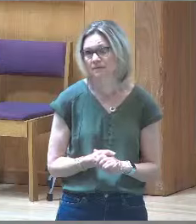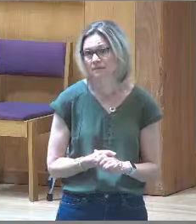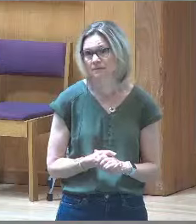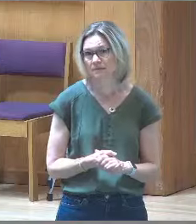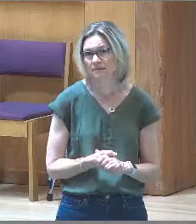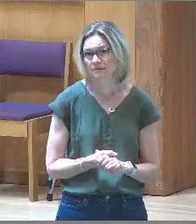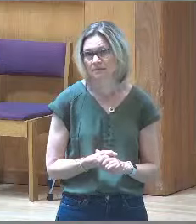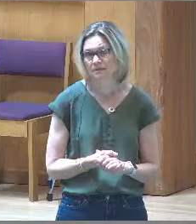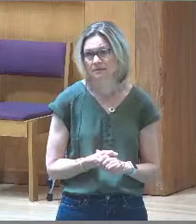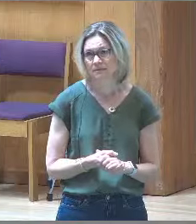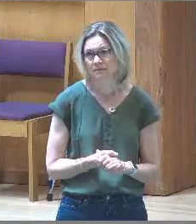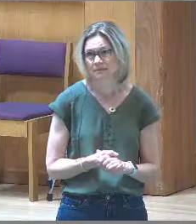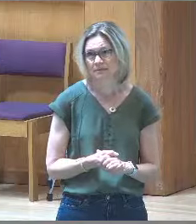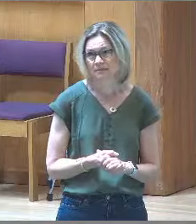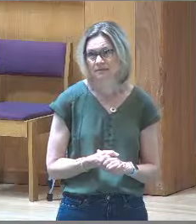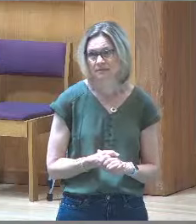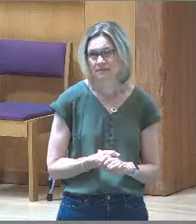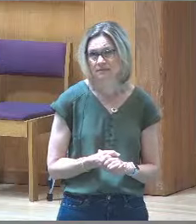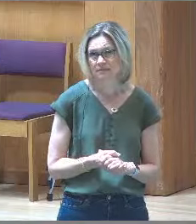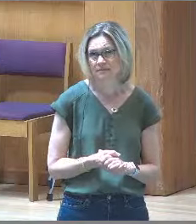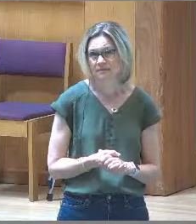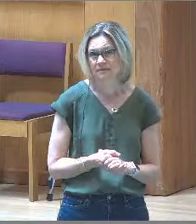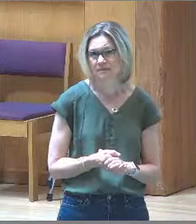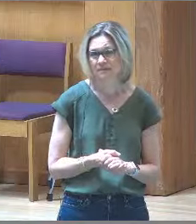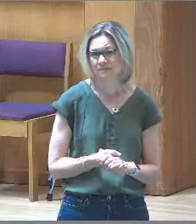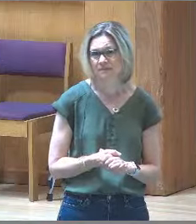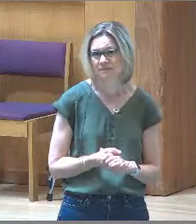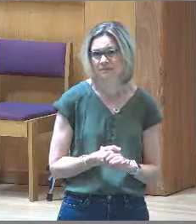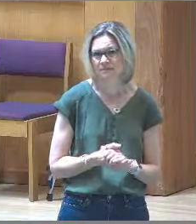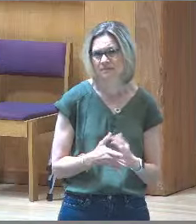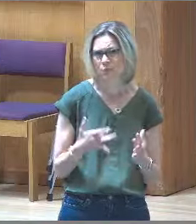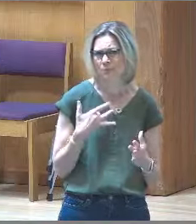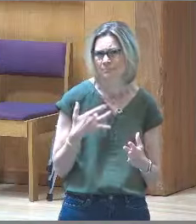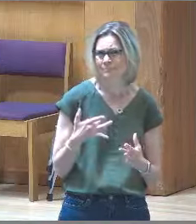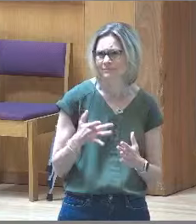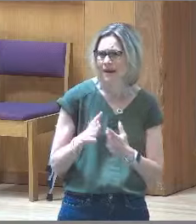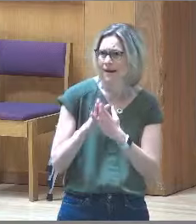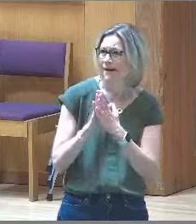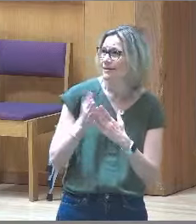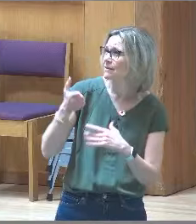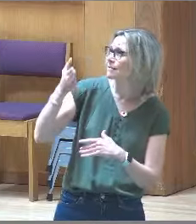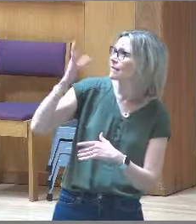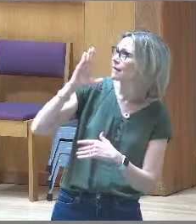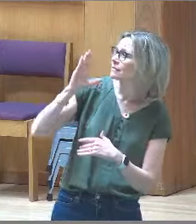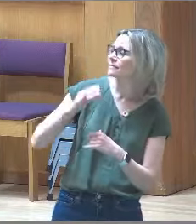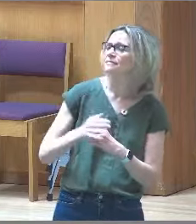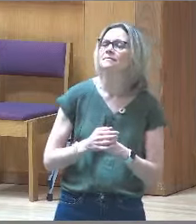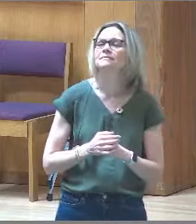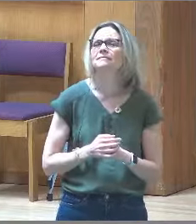Do we need to ask God things? What kind of things then we need to ask God when we pray?